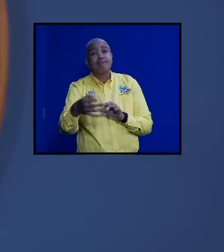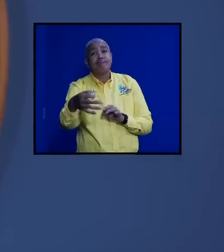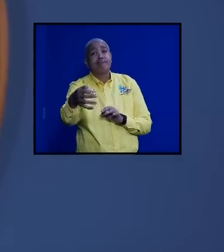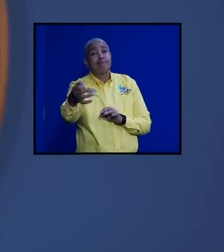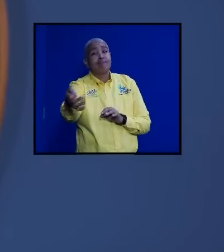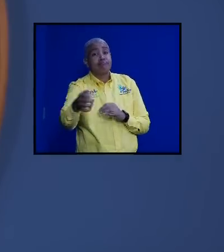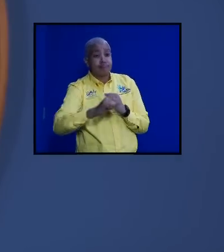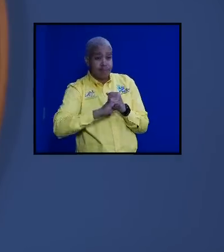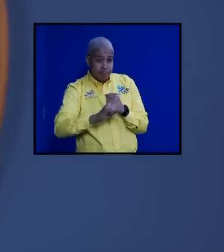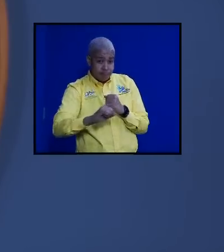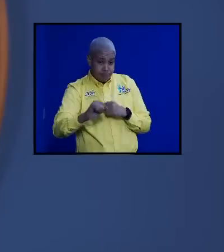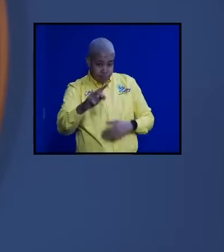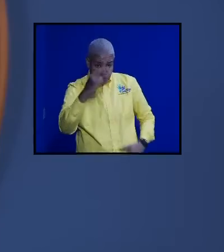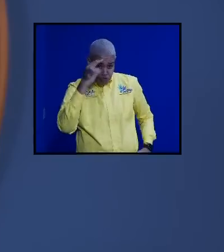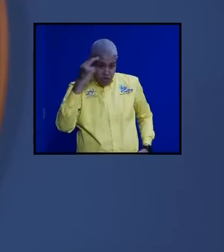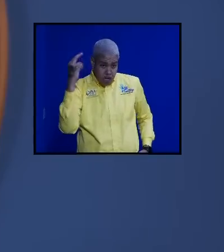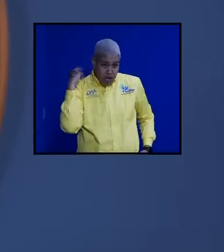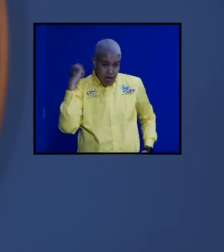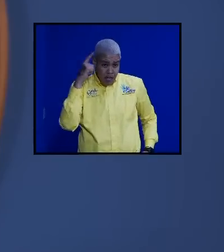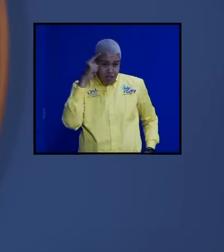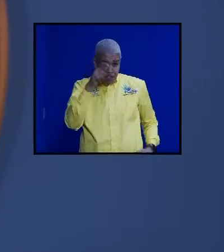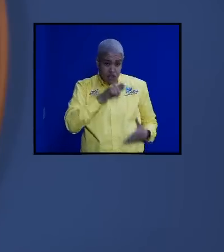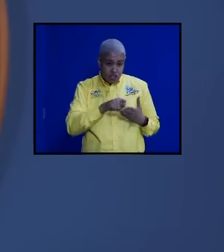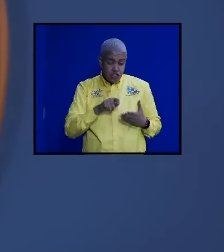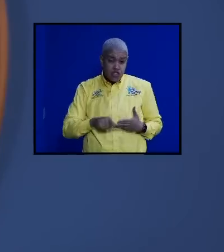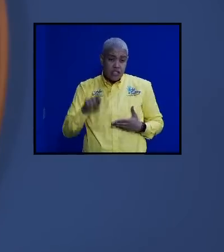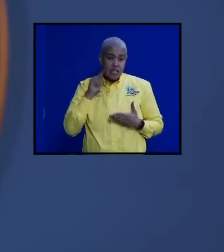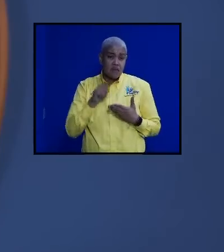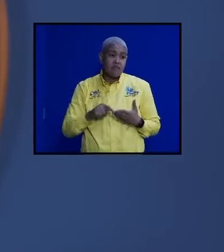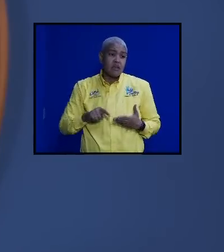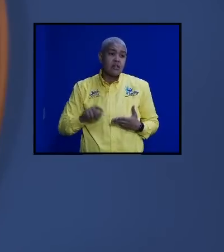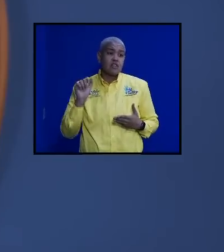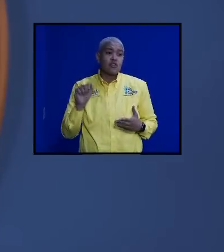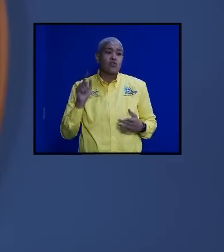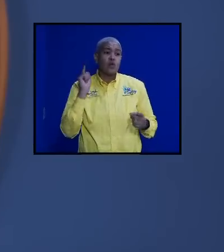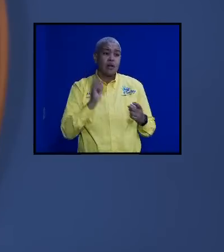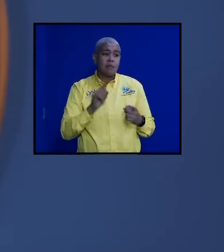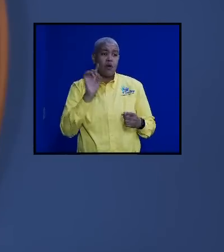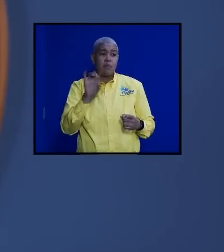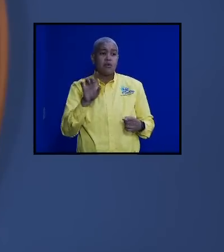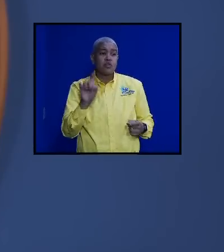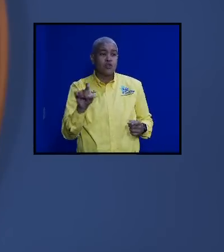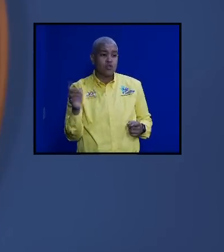You recall? I think in your journalistic investigation, you should make that point.